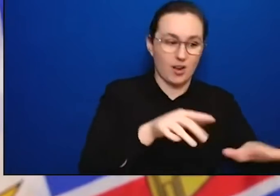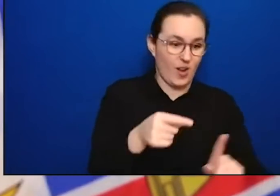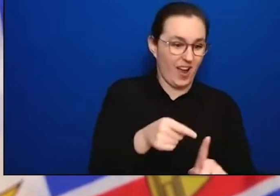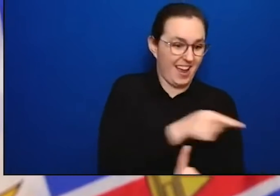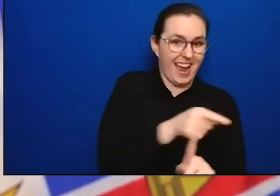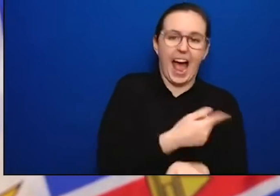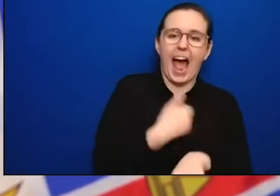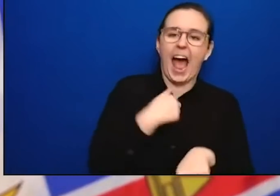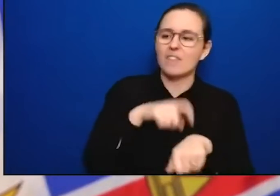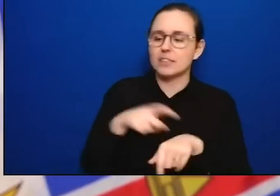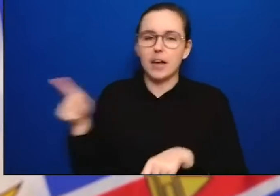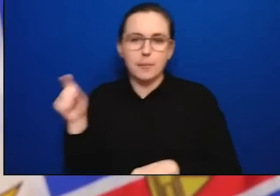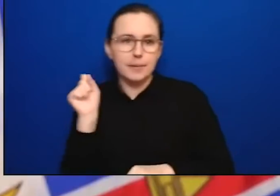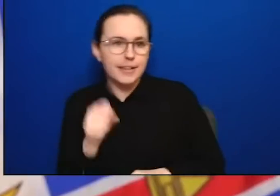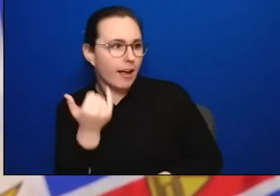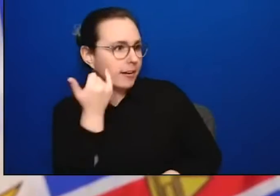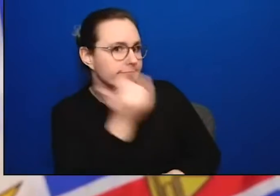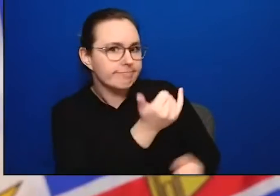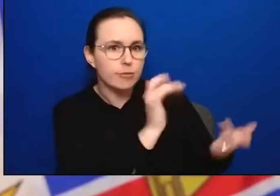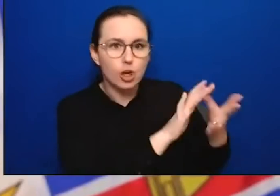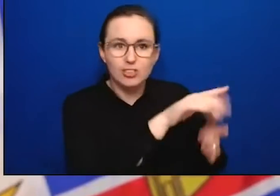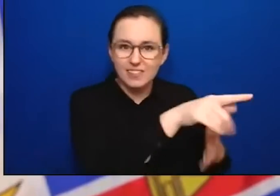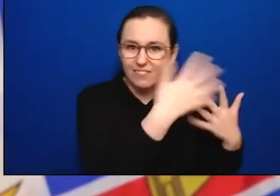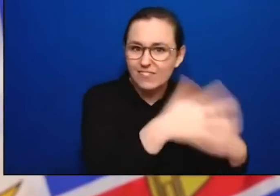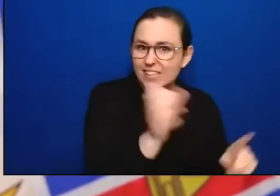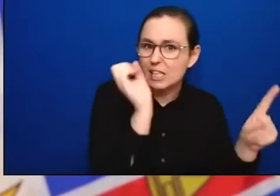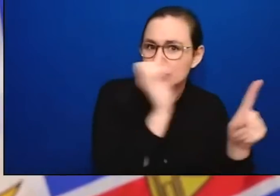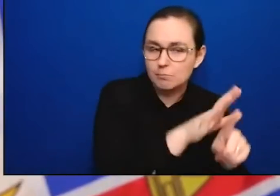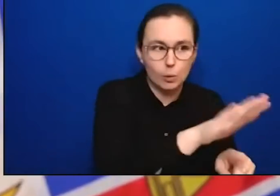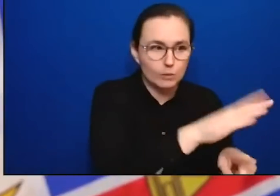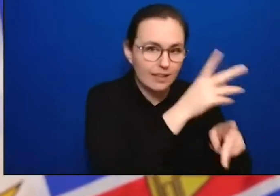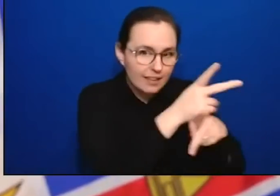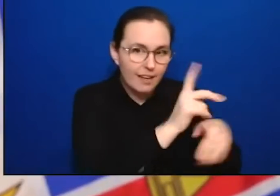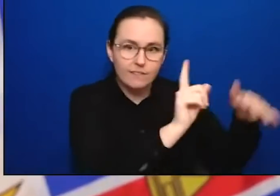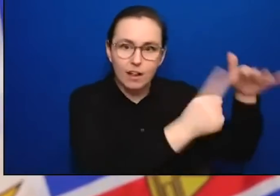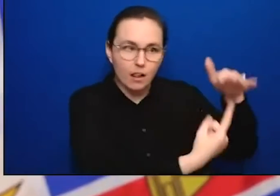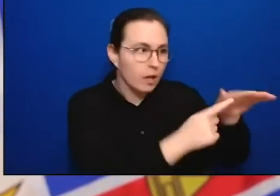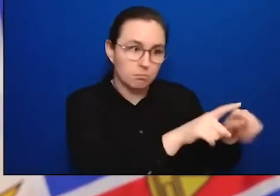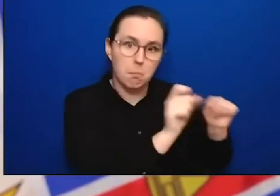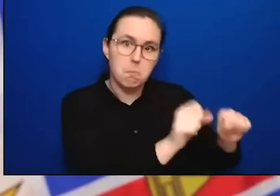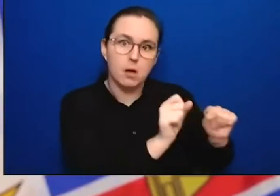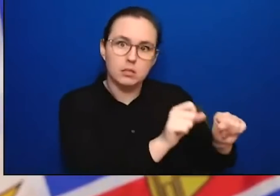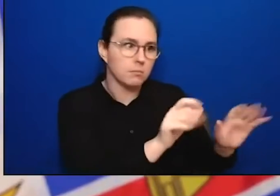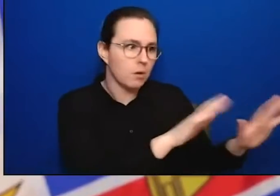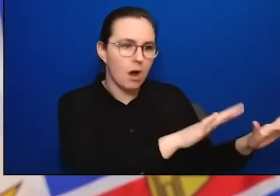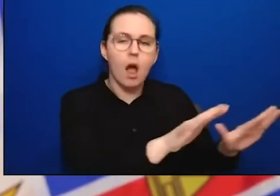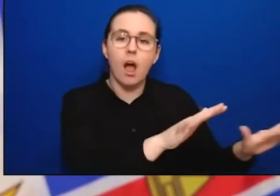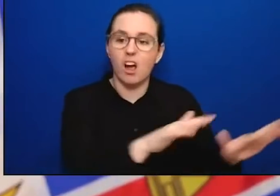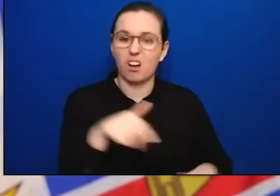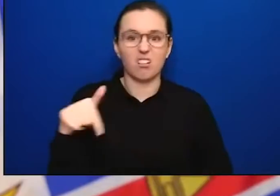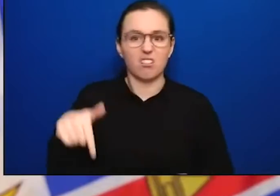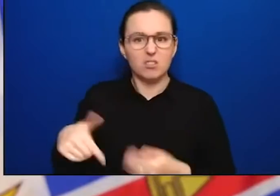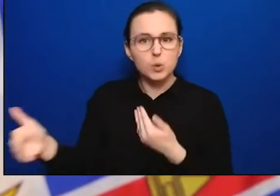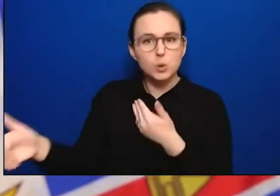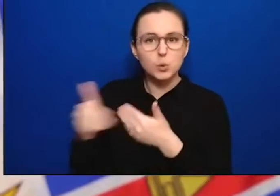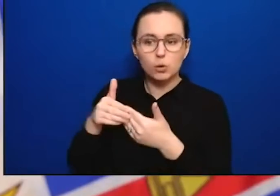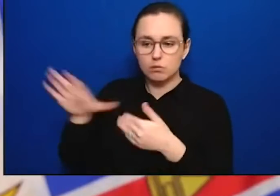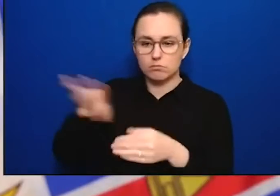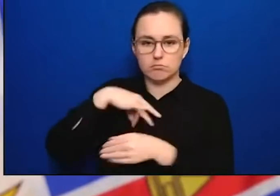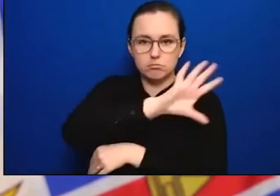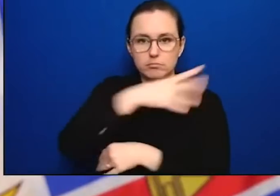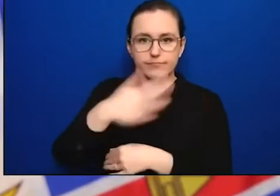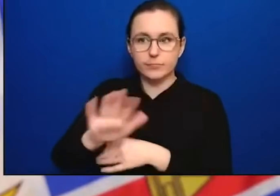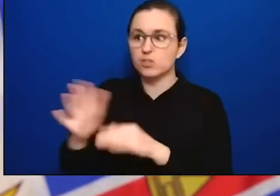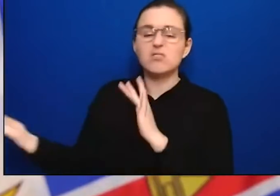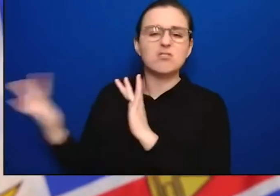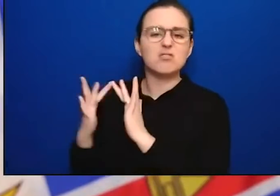generation, we had time. We had time on our side and the opportunity to find people and to help them isolate before they would